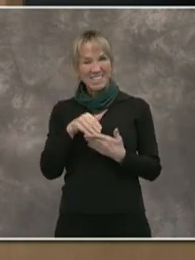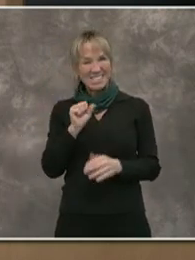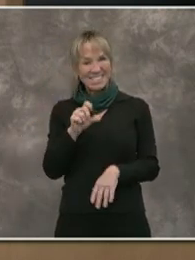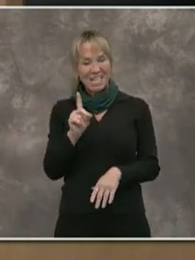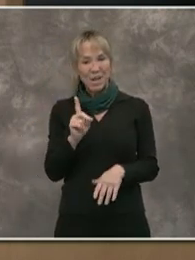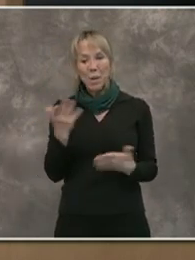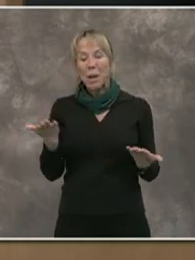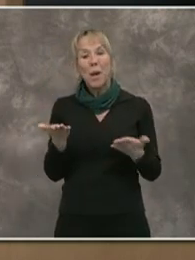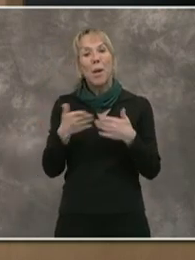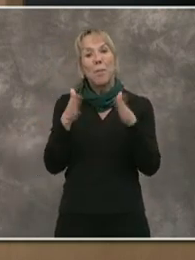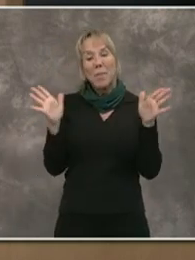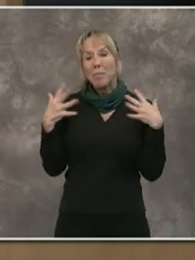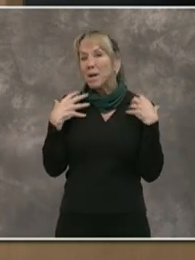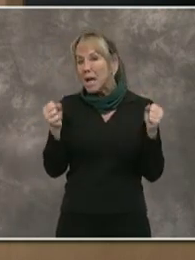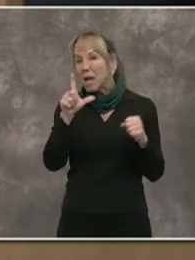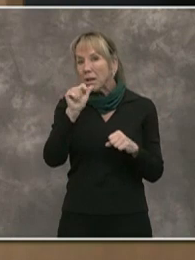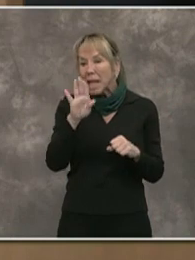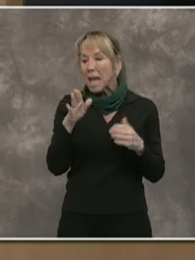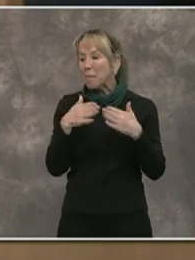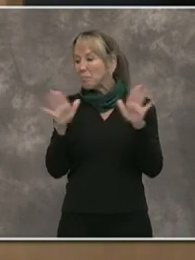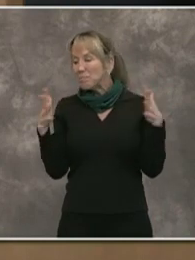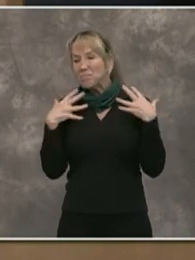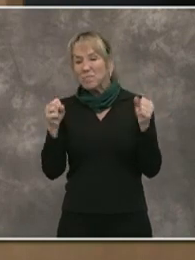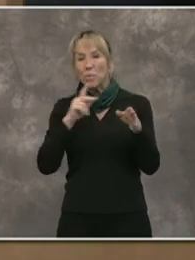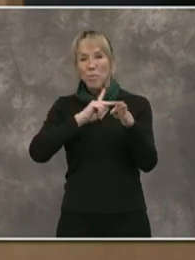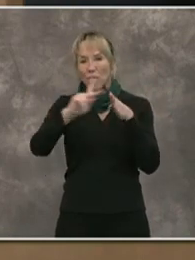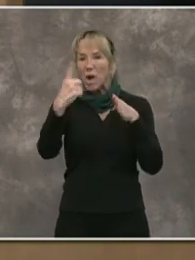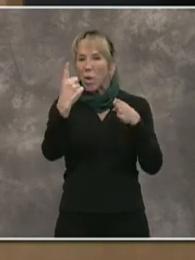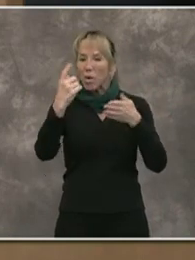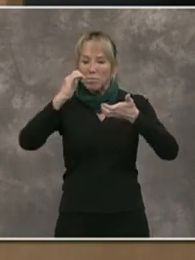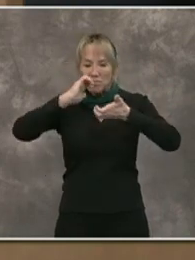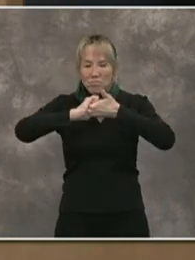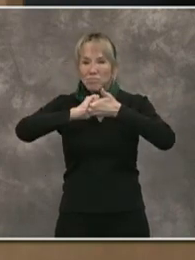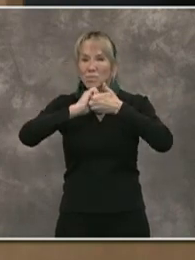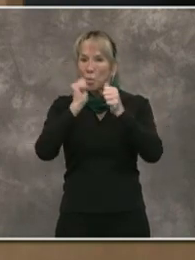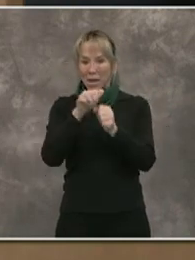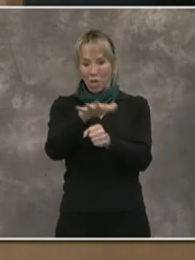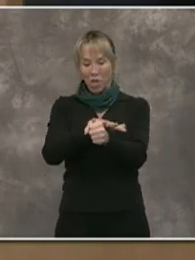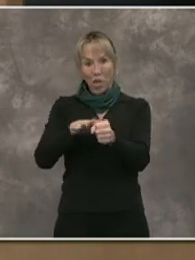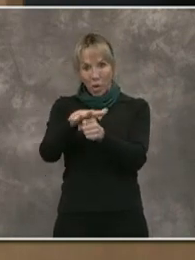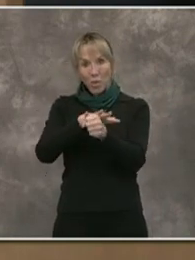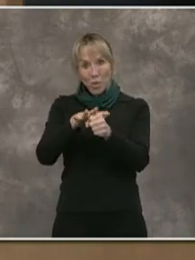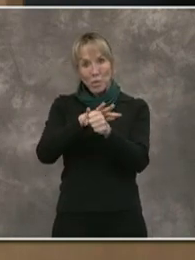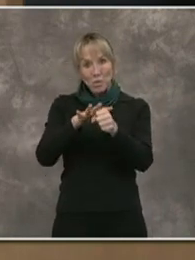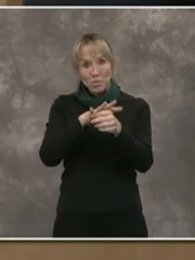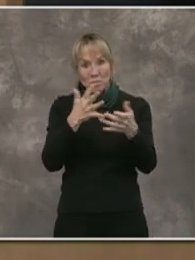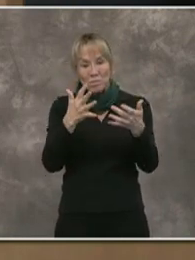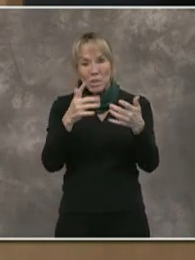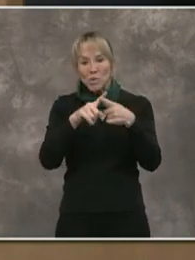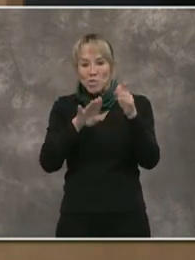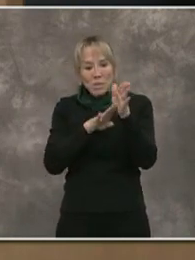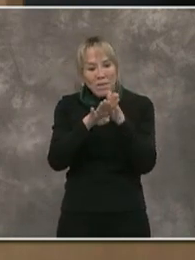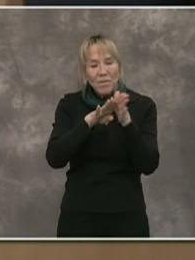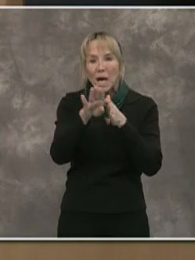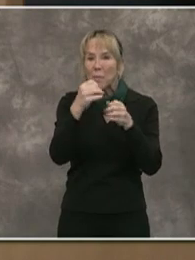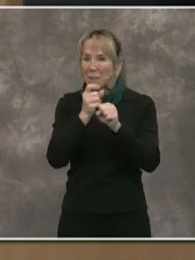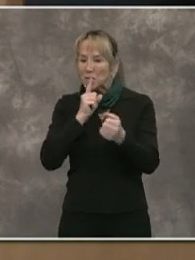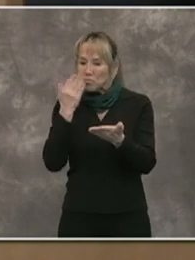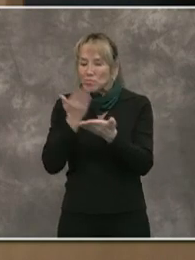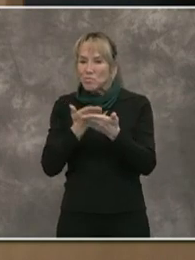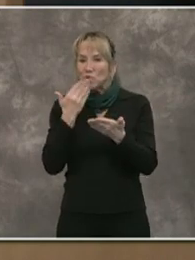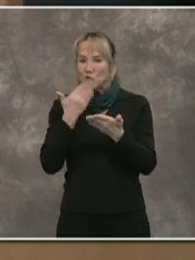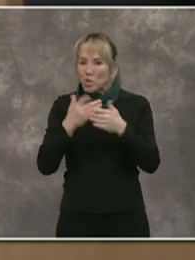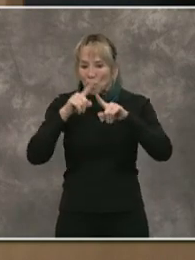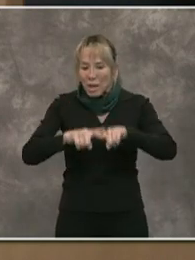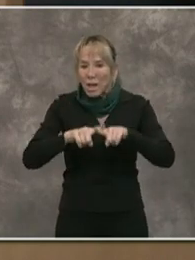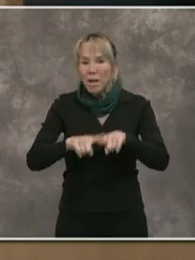our public health lab and our public health professionals have worked closely with our local systems to develop testing, to make sure that they're valid, and to